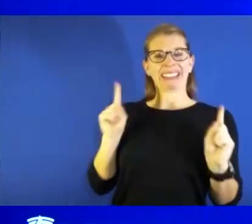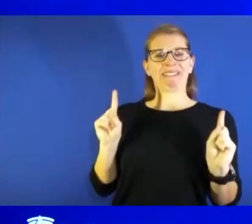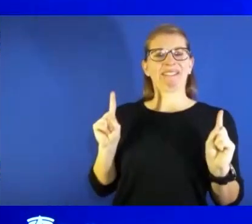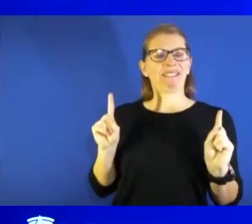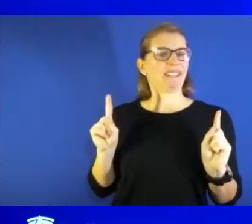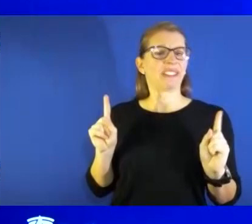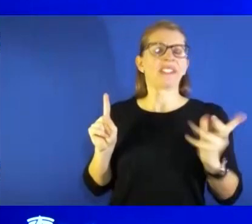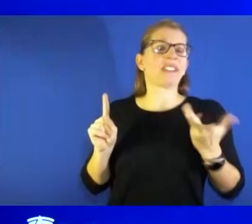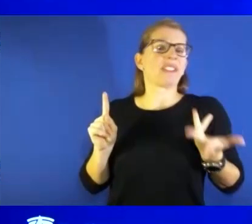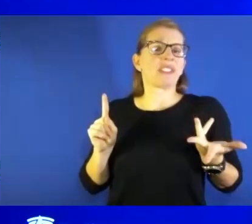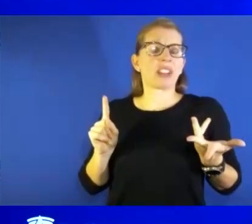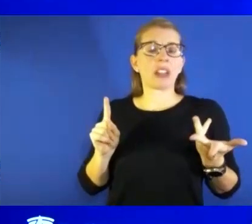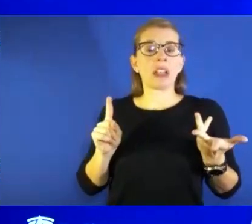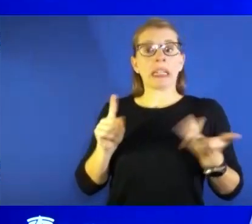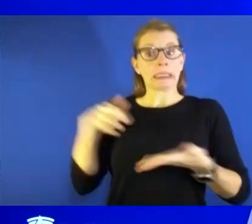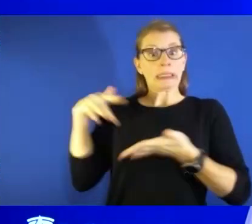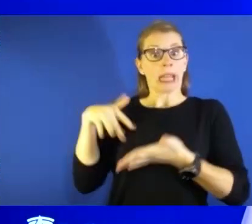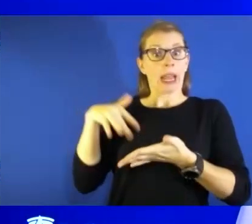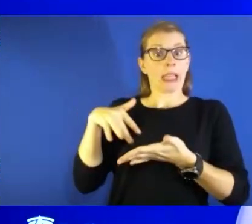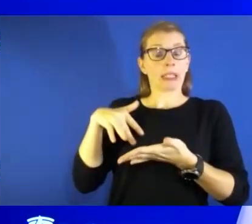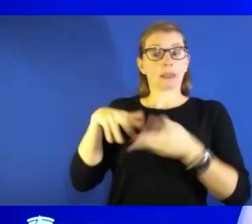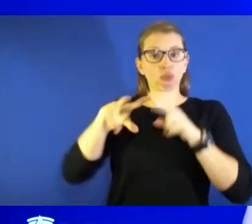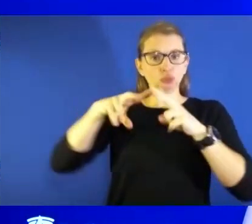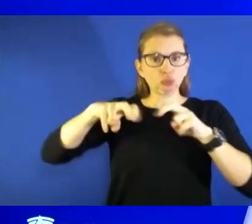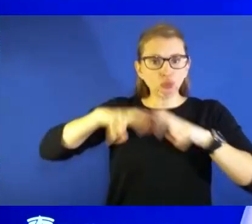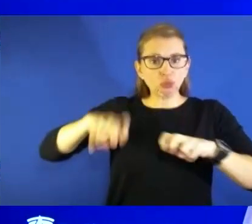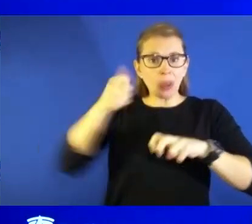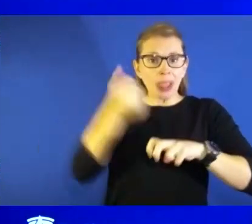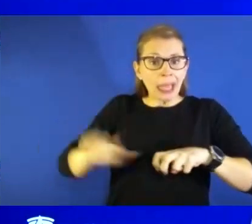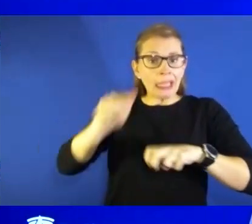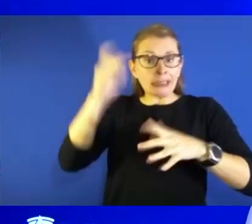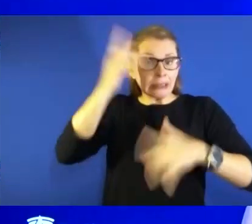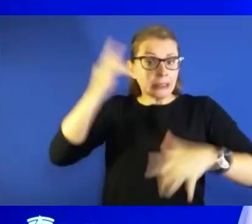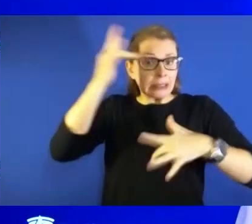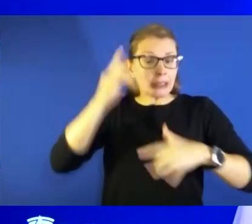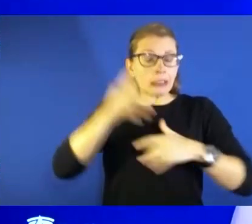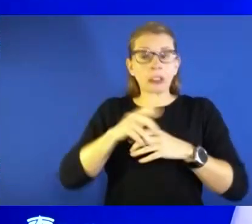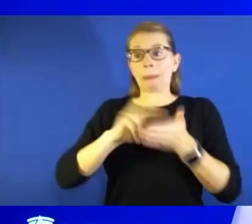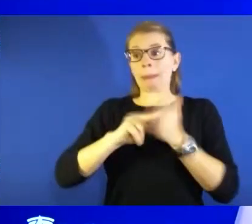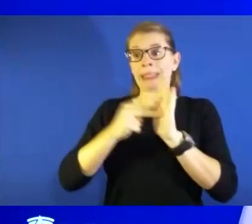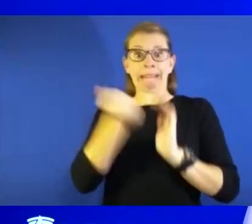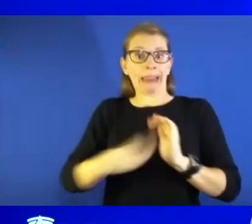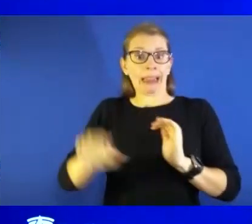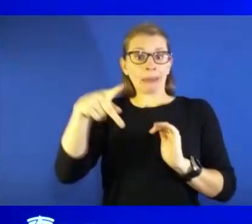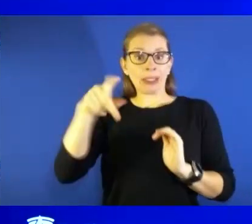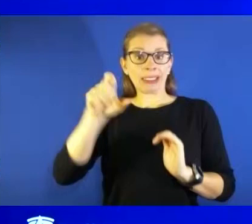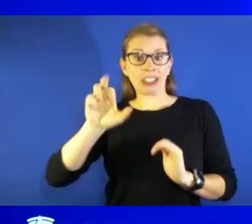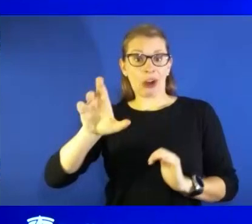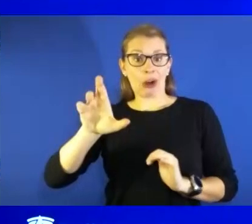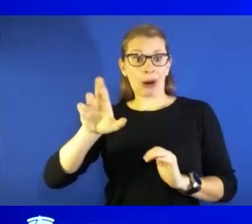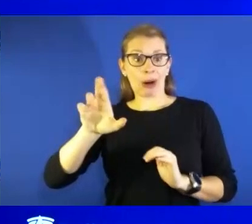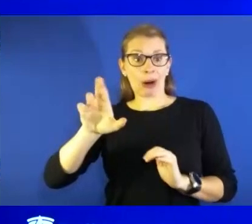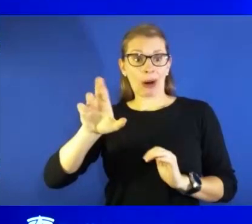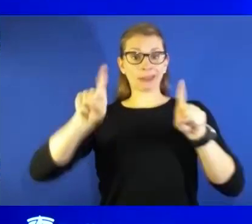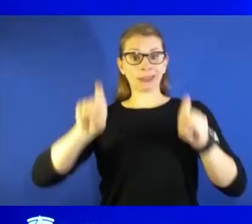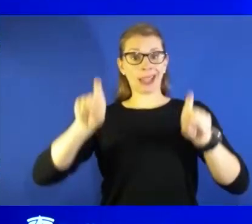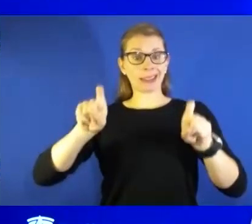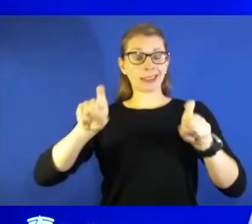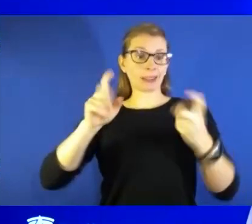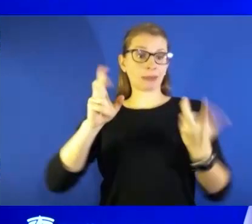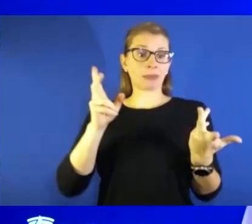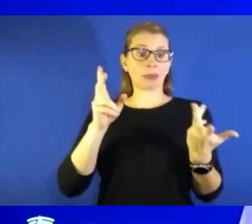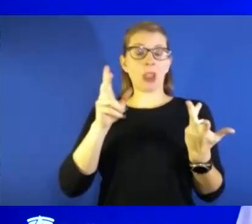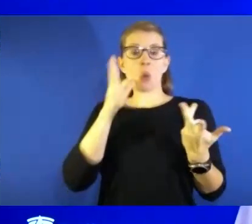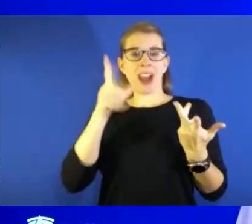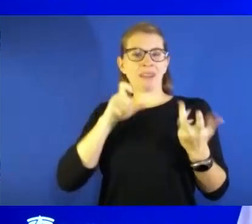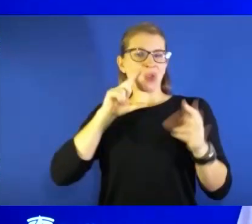in these studies, they were looking at any disease. So that's really any PCR positive test, but I would have to look at the study itself. Most of